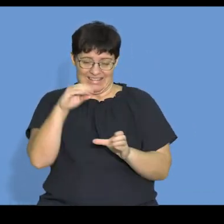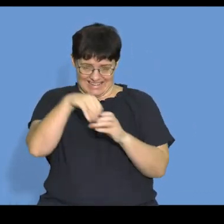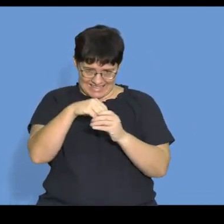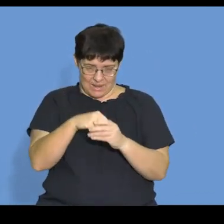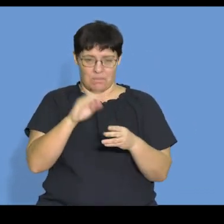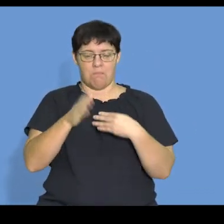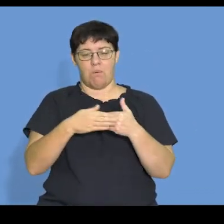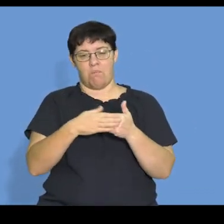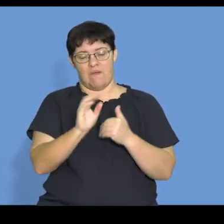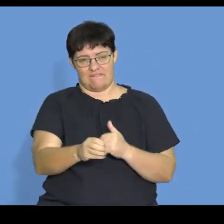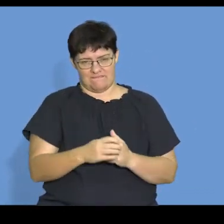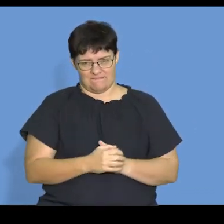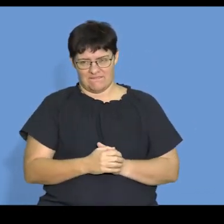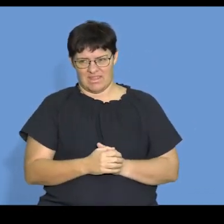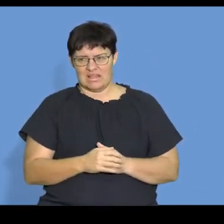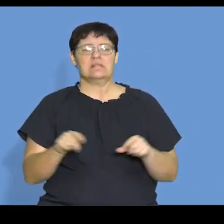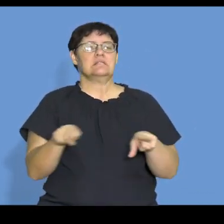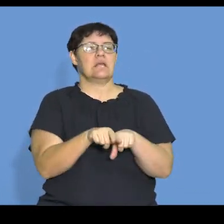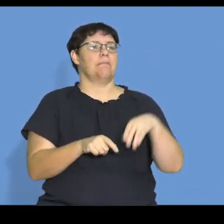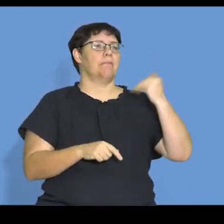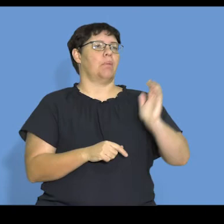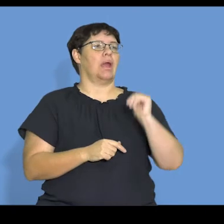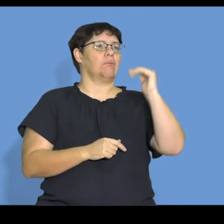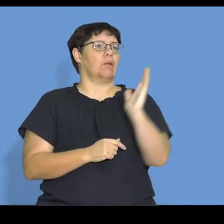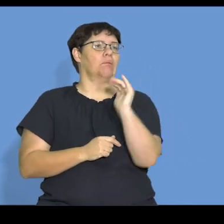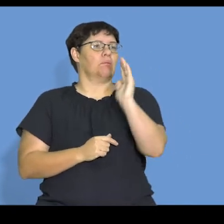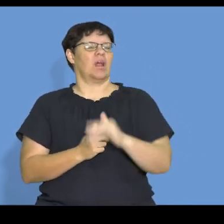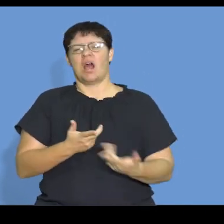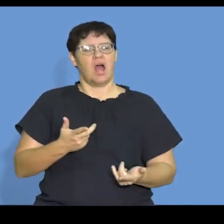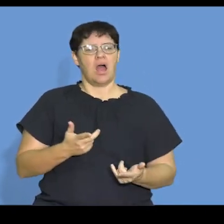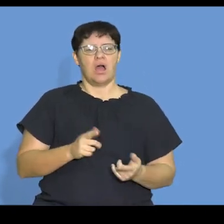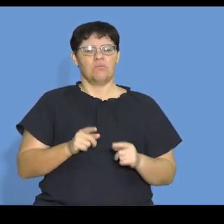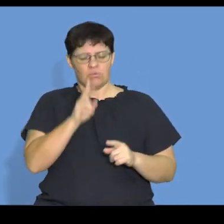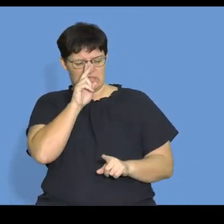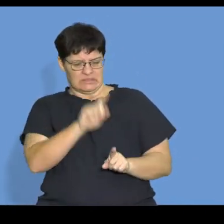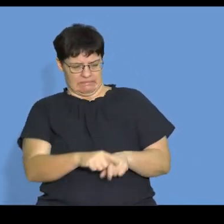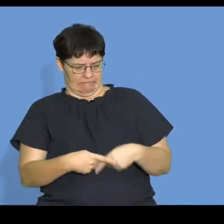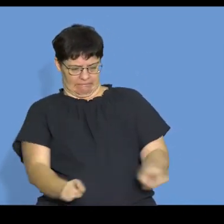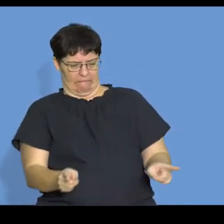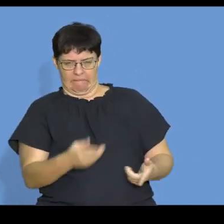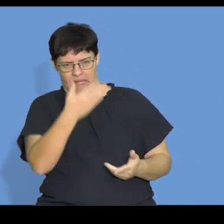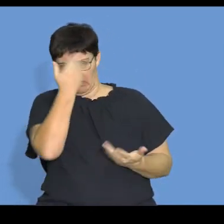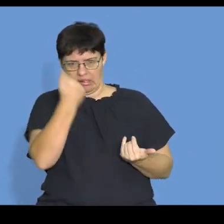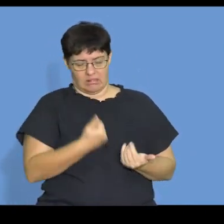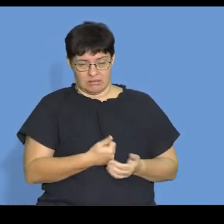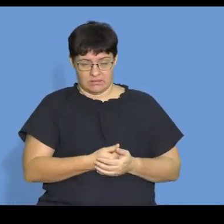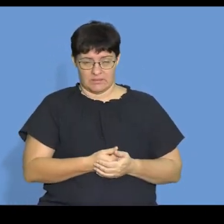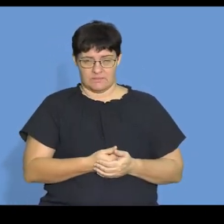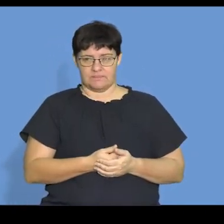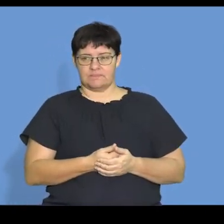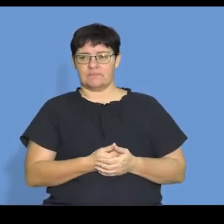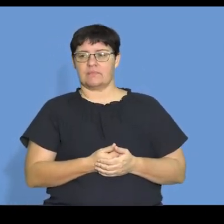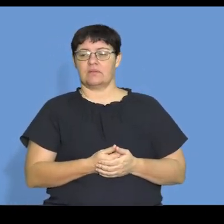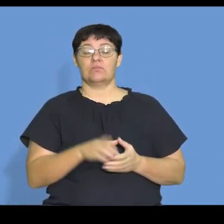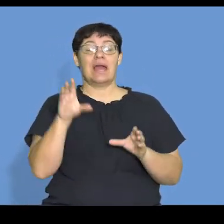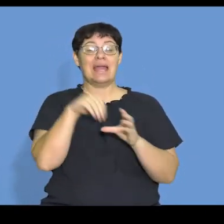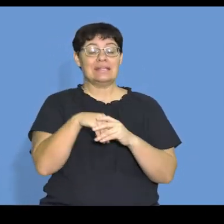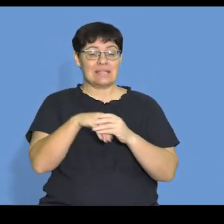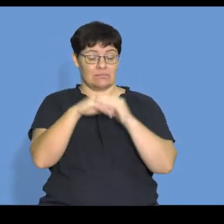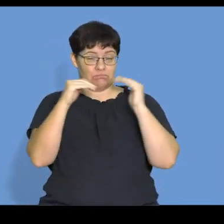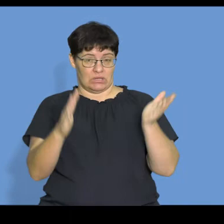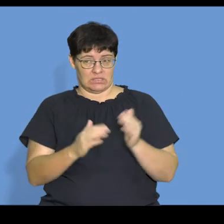inside there. So I don't like having a lot of round brackets because you end up not seeing which one is which. And then inside the